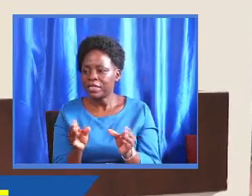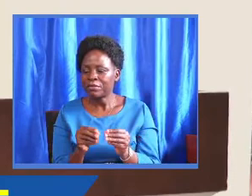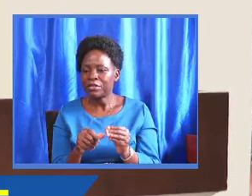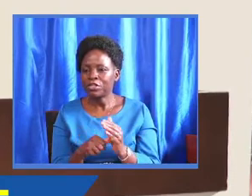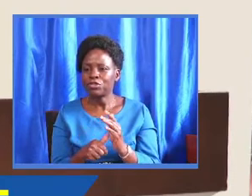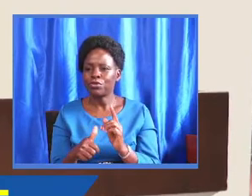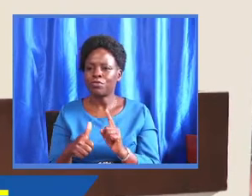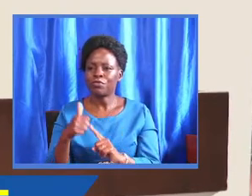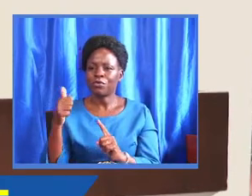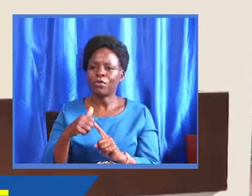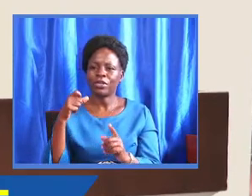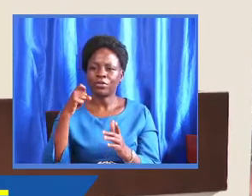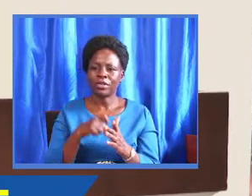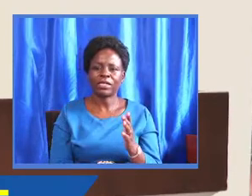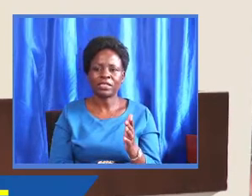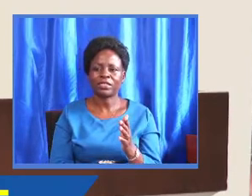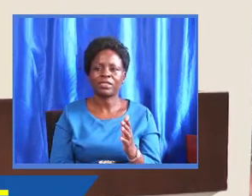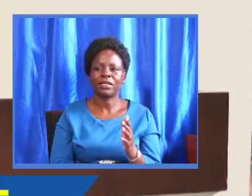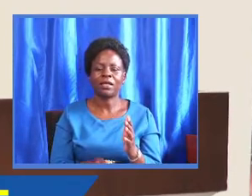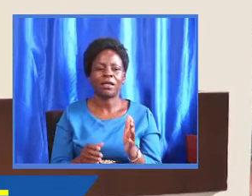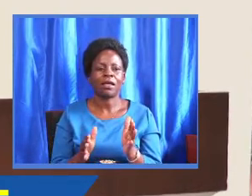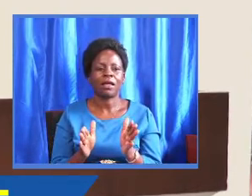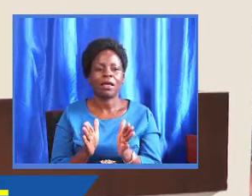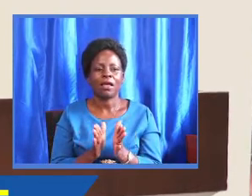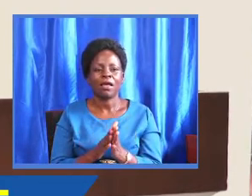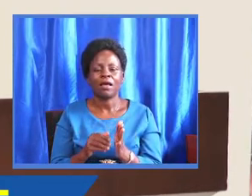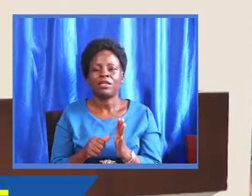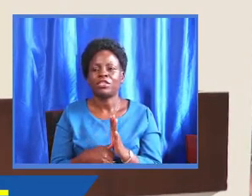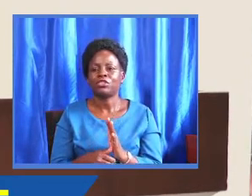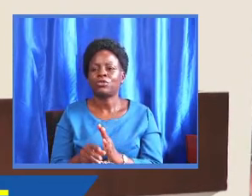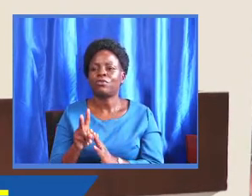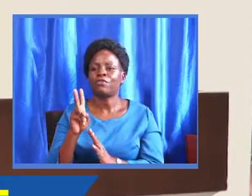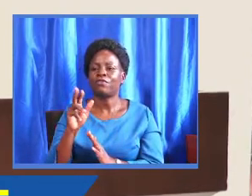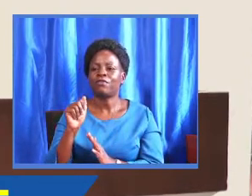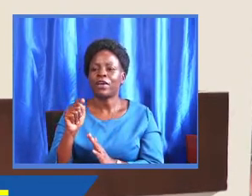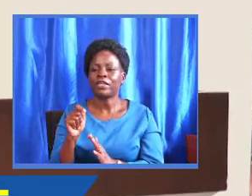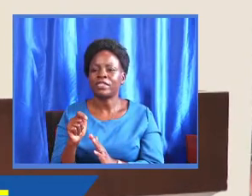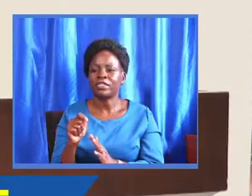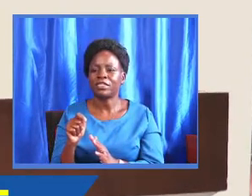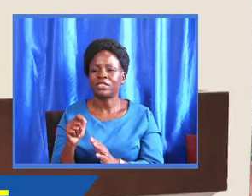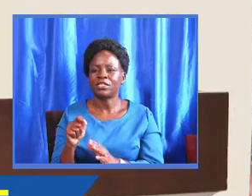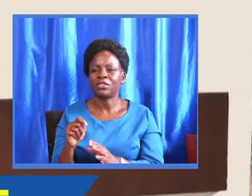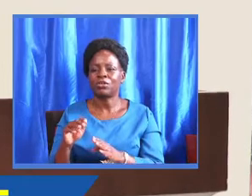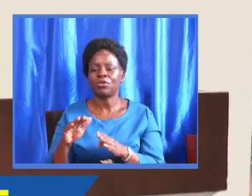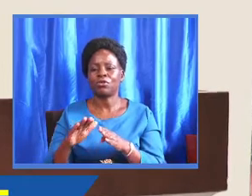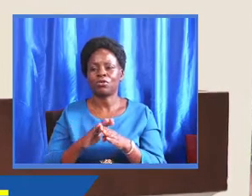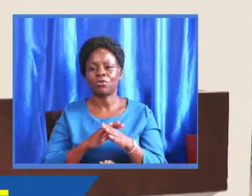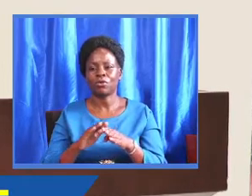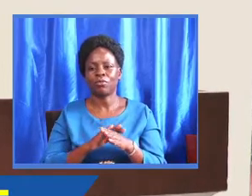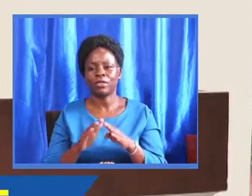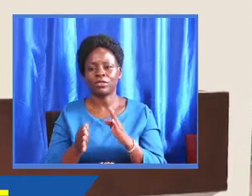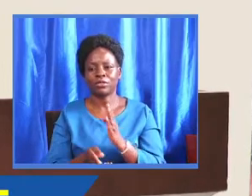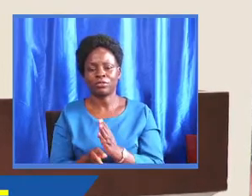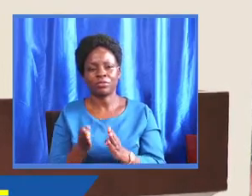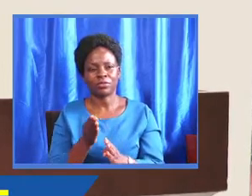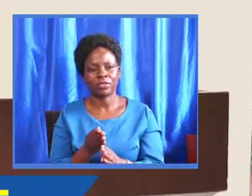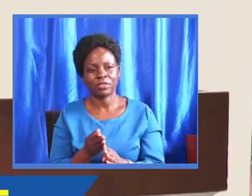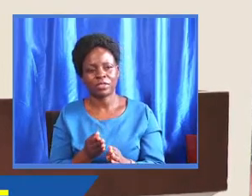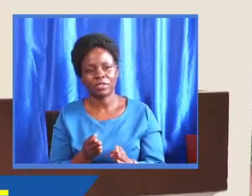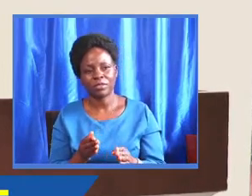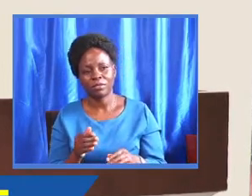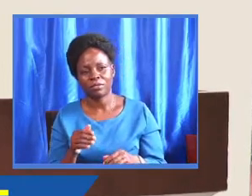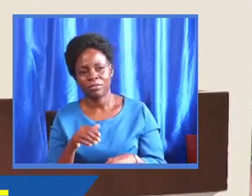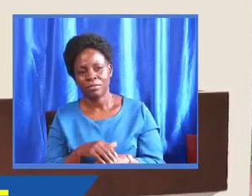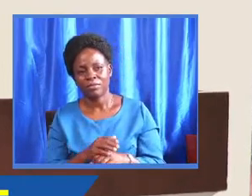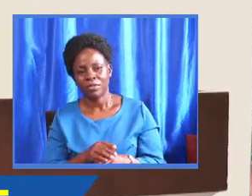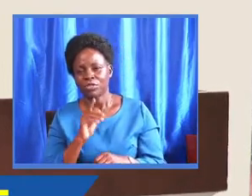tax and also the issue of VAT on commercial buildings, just to make sure that